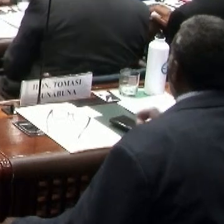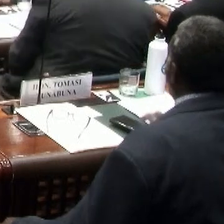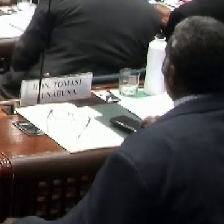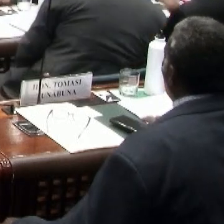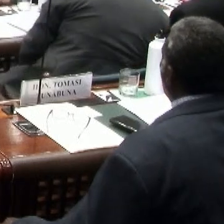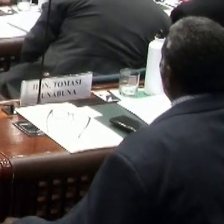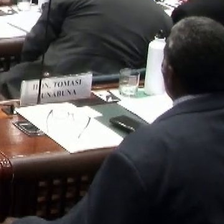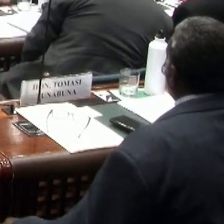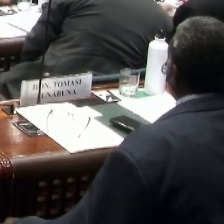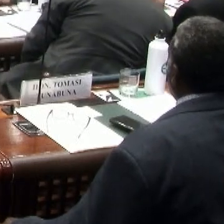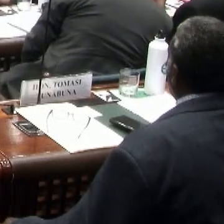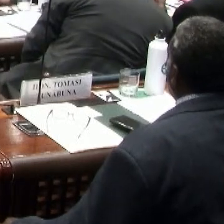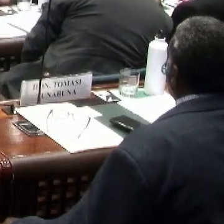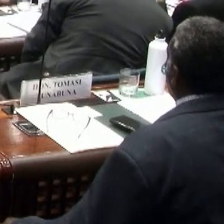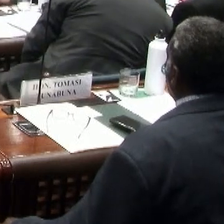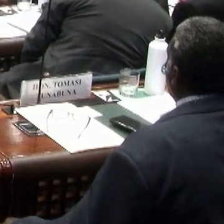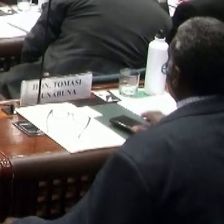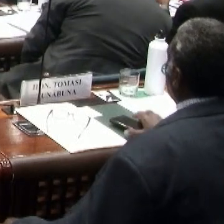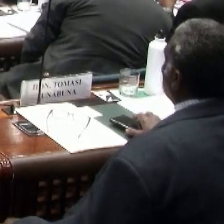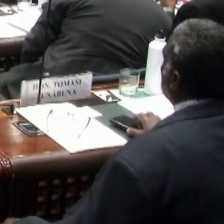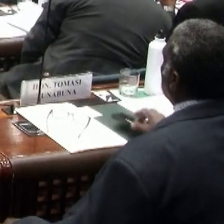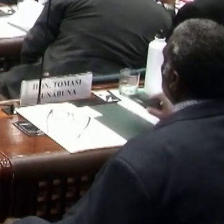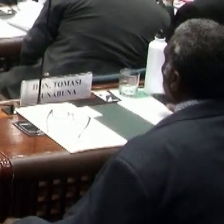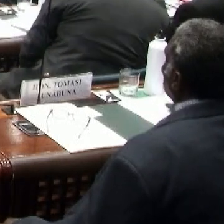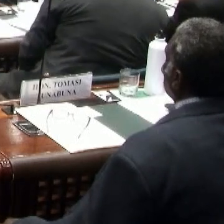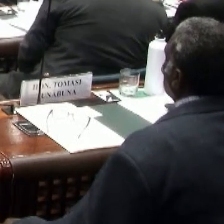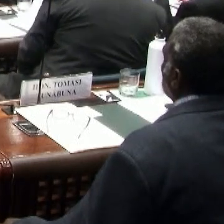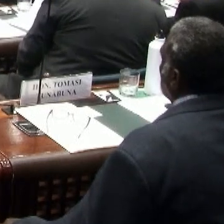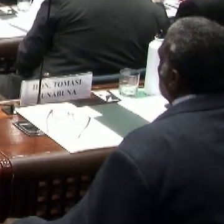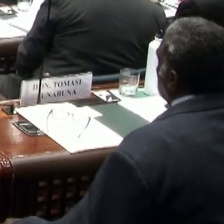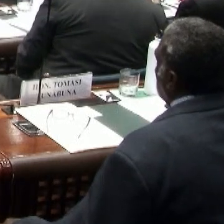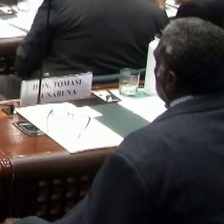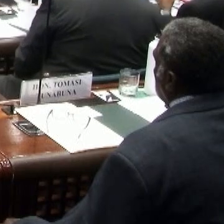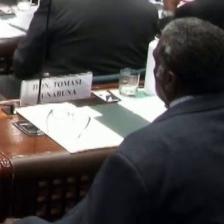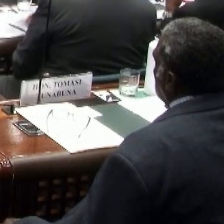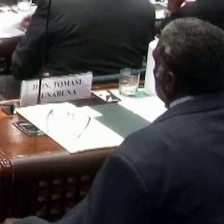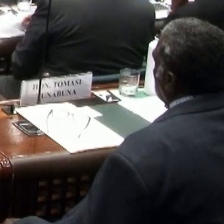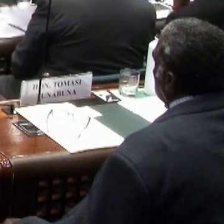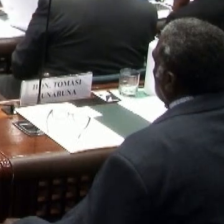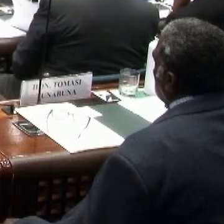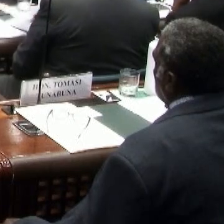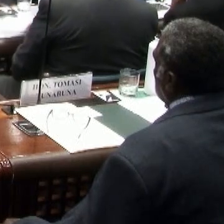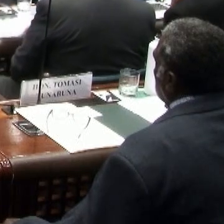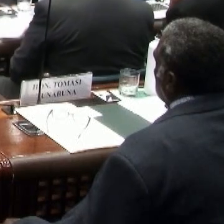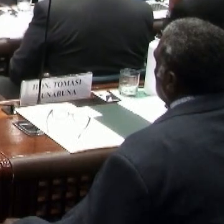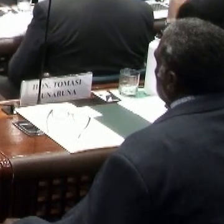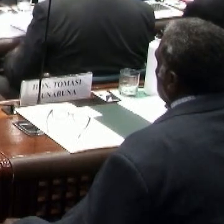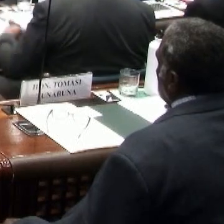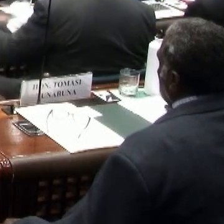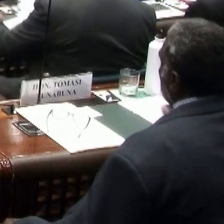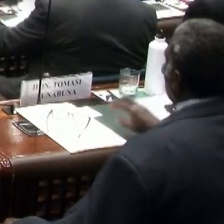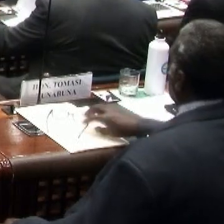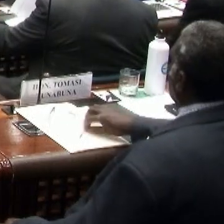Thank you, Mr. Speaker, sir. The Honorable Prime Minister, Honorable Deputy Prime Ministers, Honorable